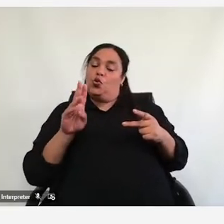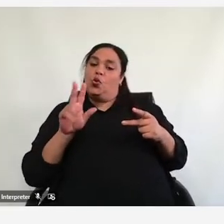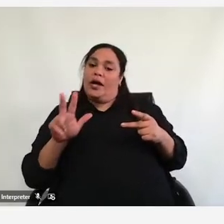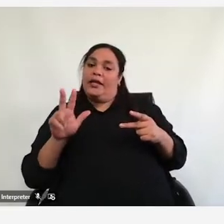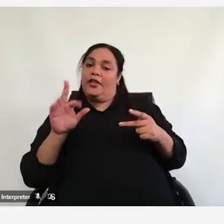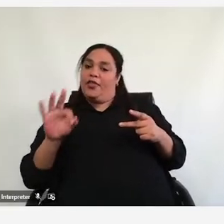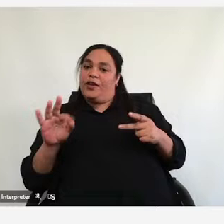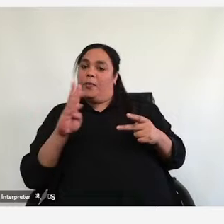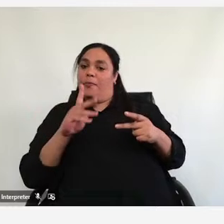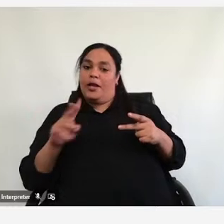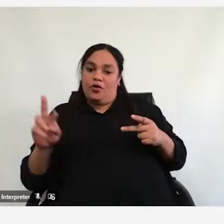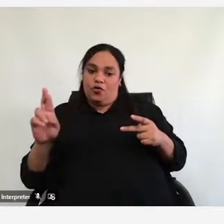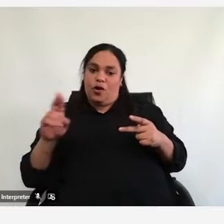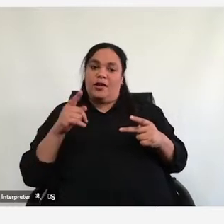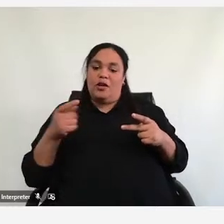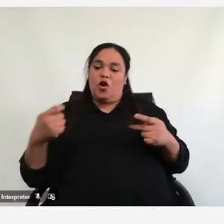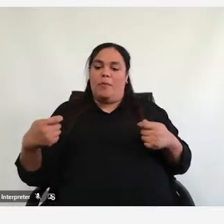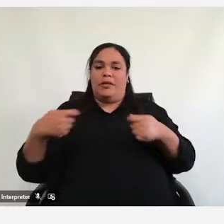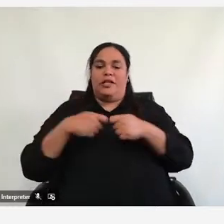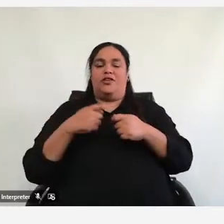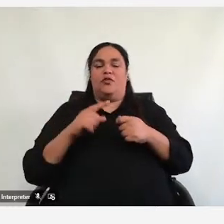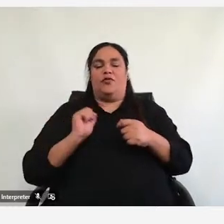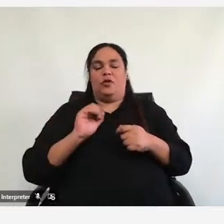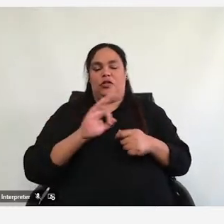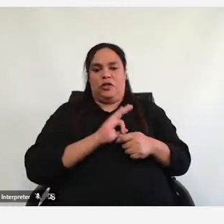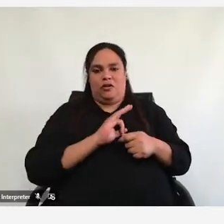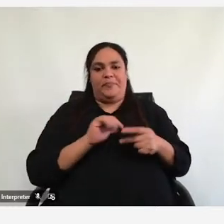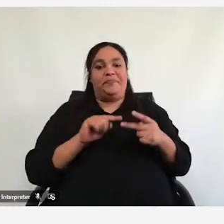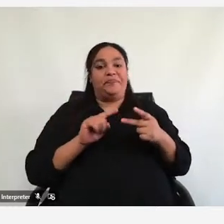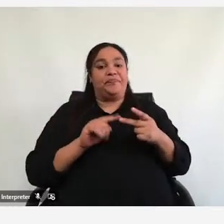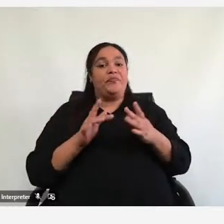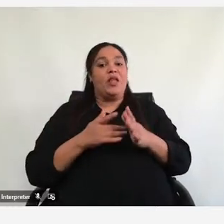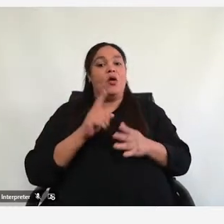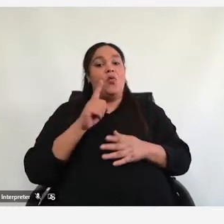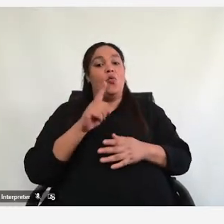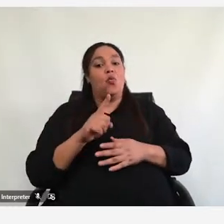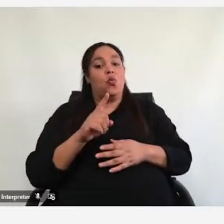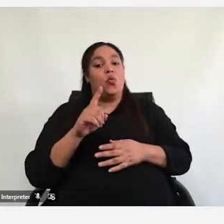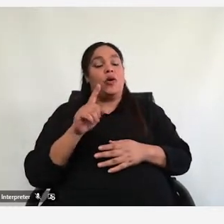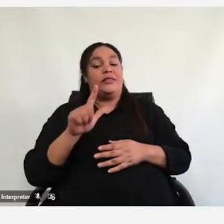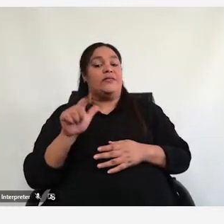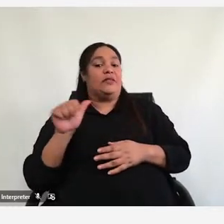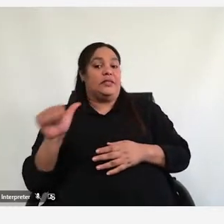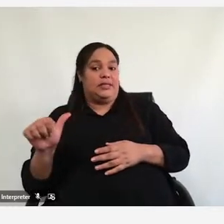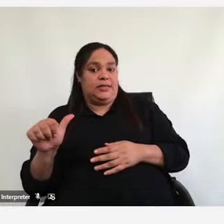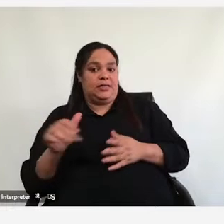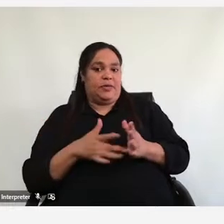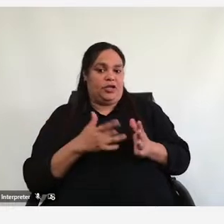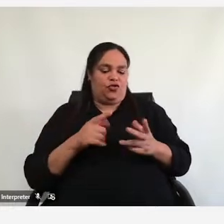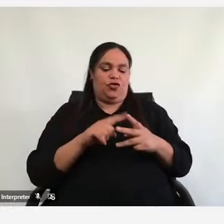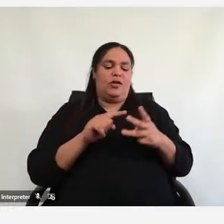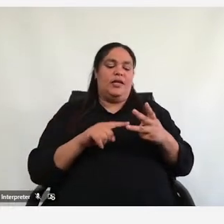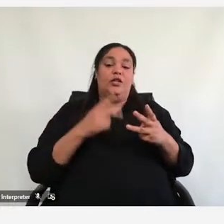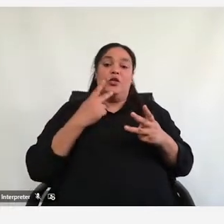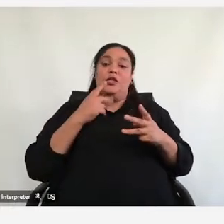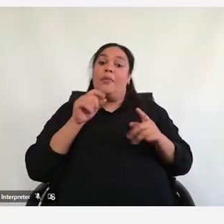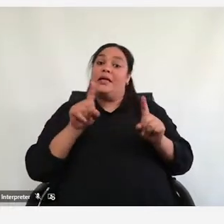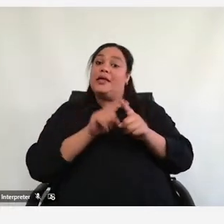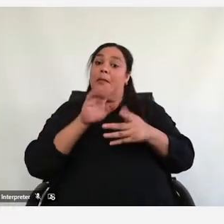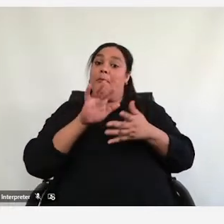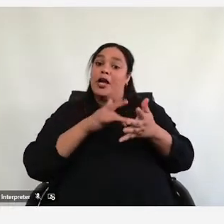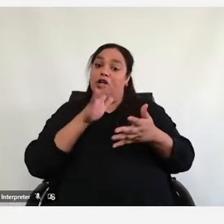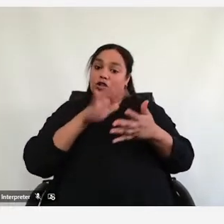74.283 billion Rand on compensation of employees. That's page 176. You will also see on that same page, it's a